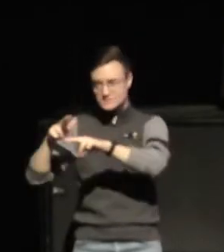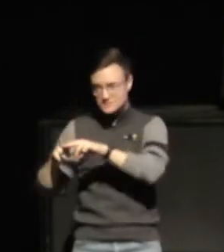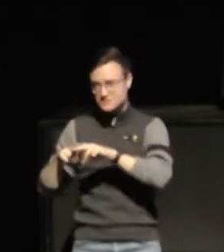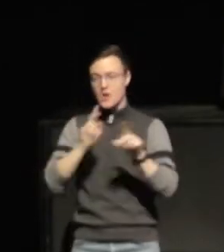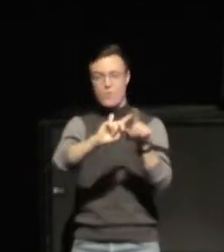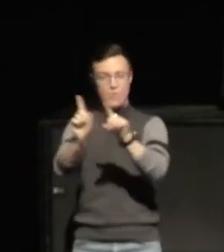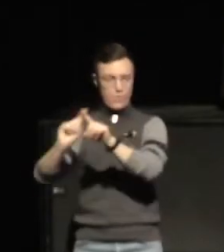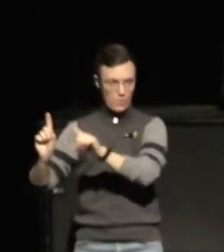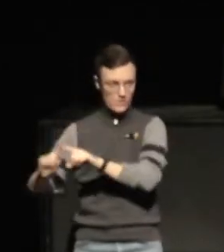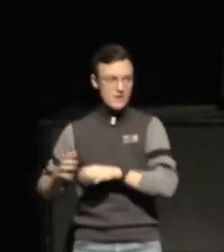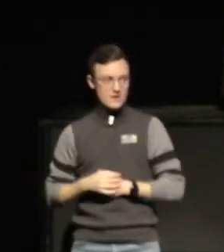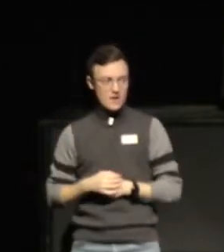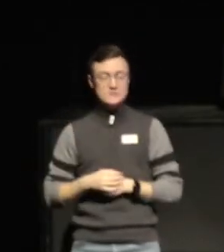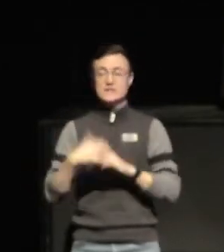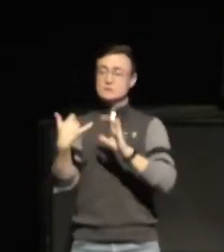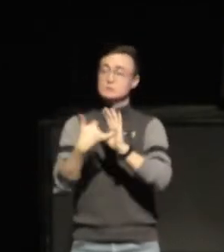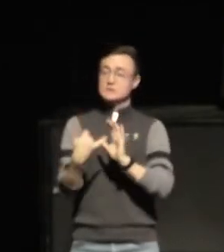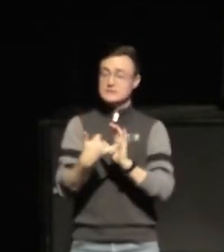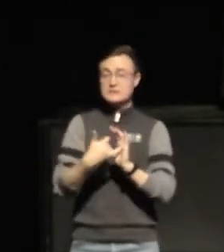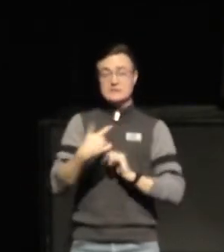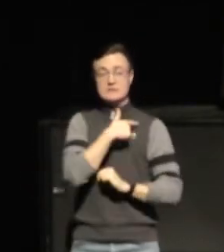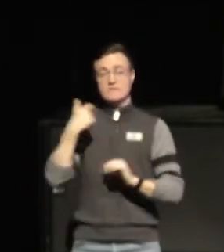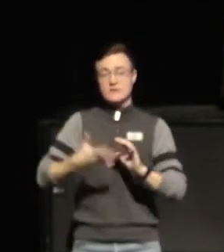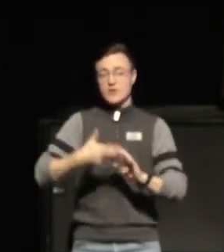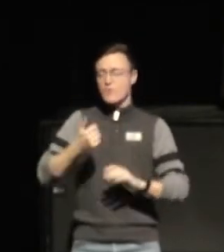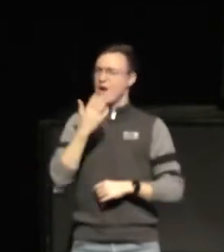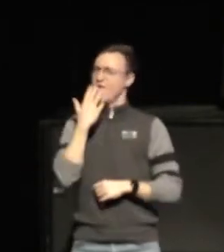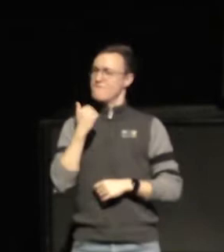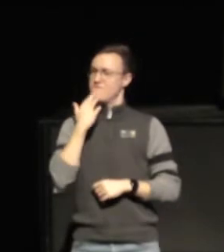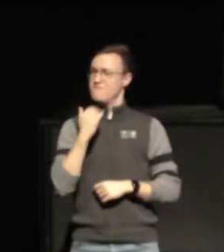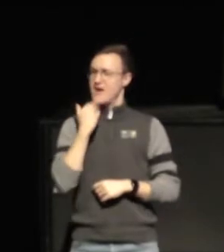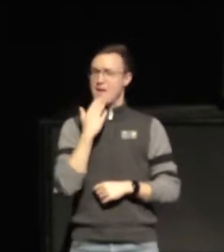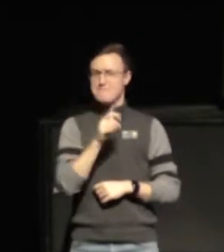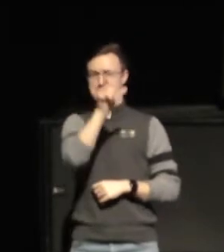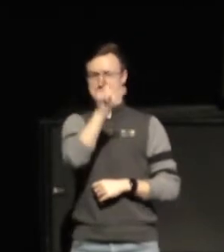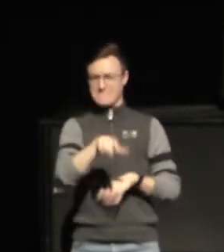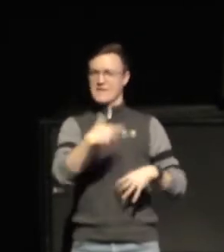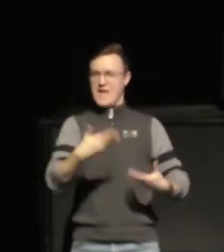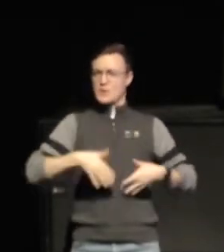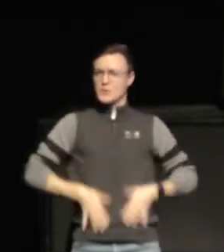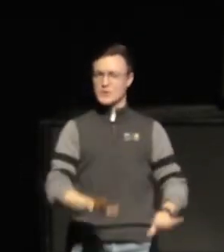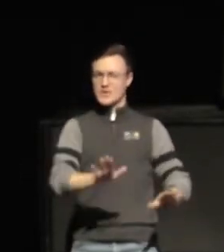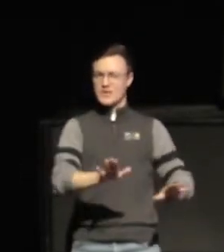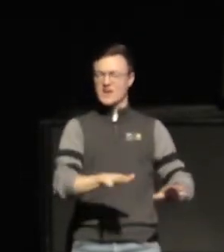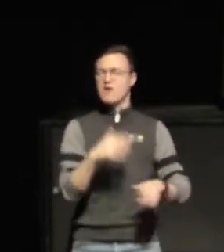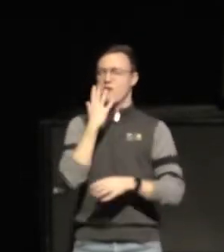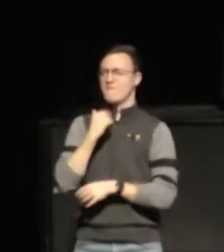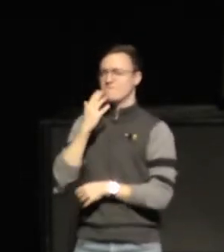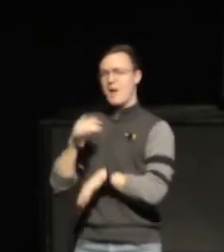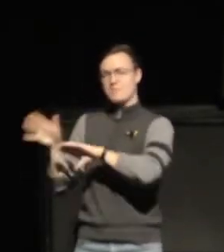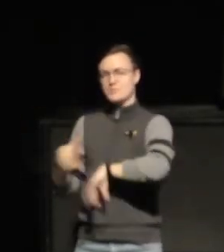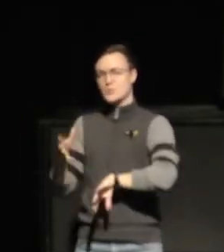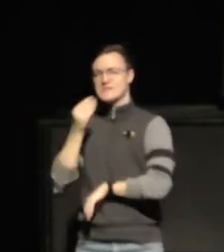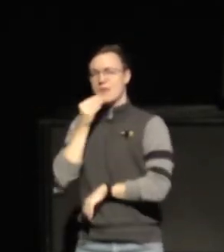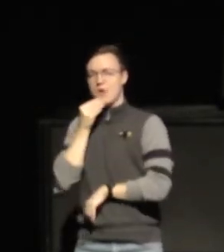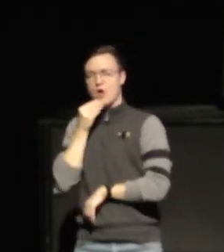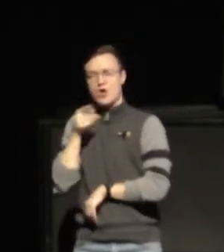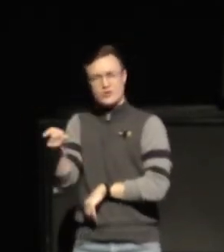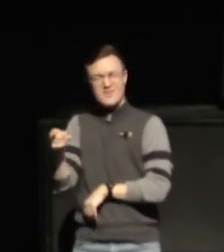And it asks the very big questions: who is hungry, and who produces food, and why? And